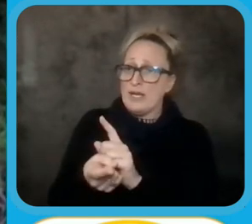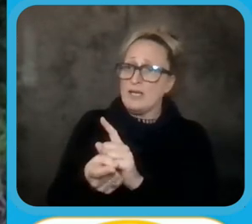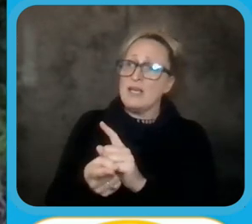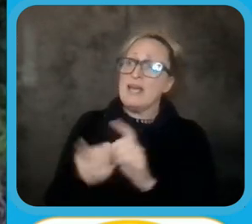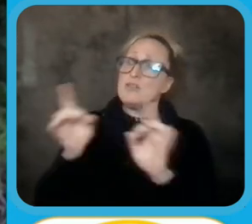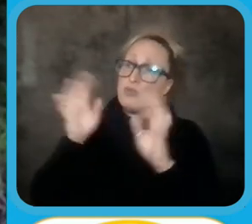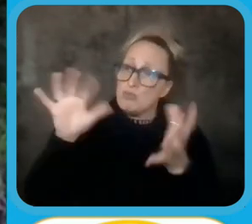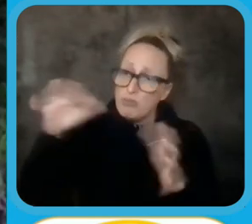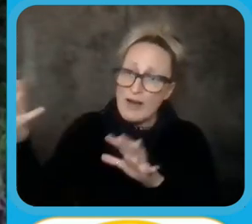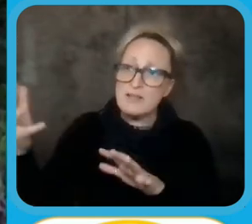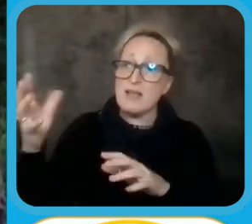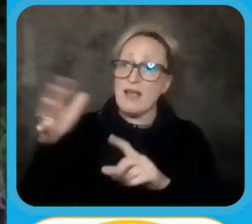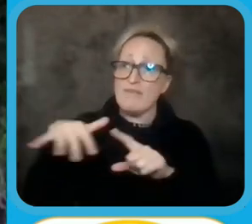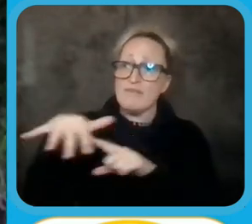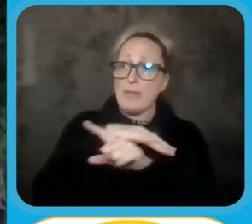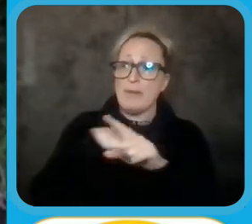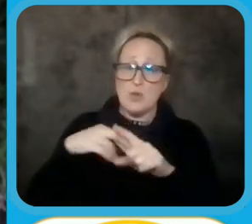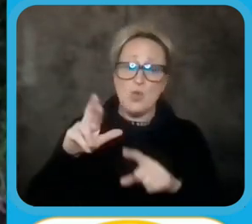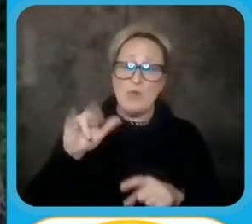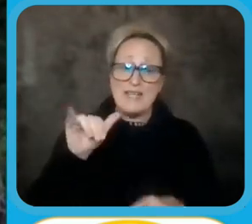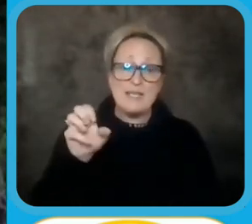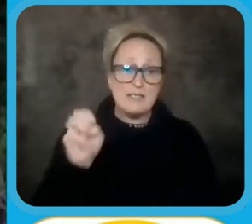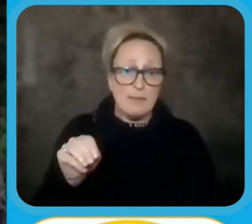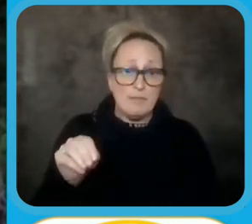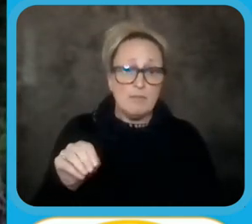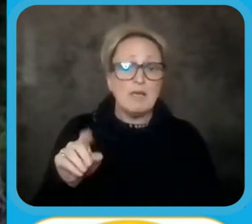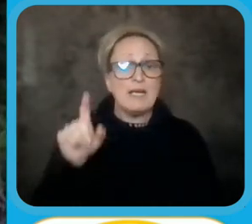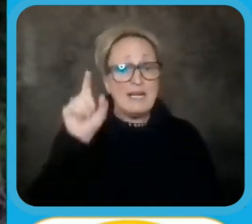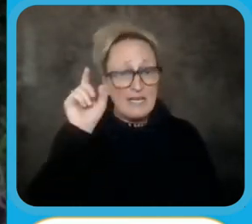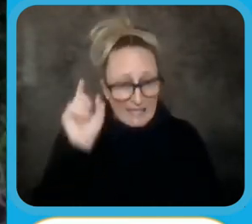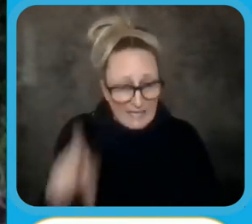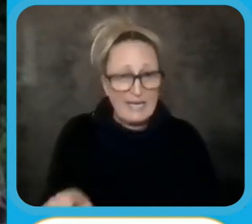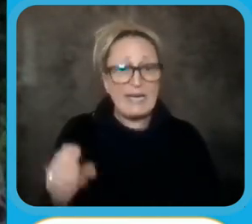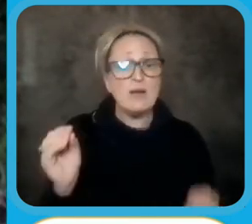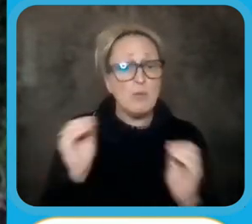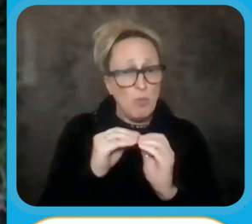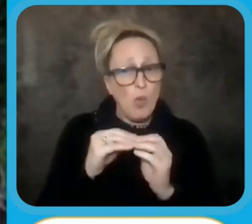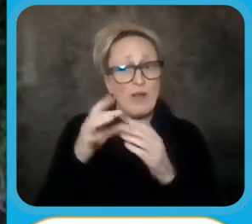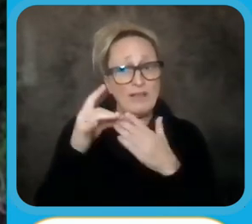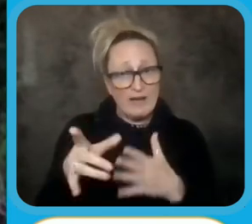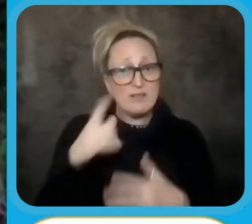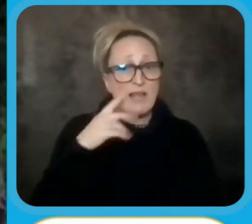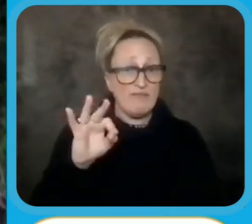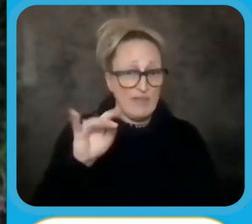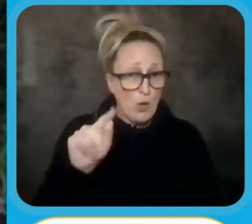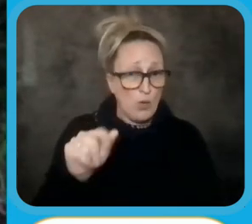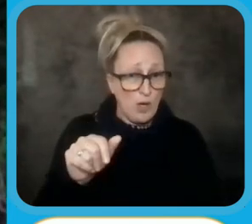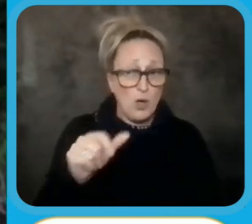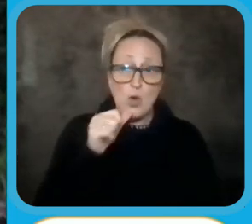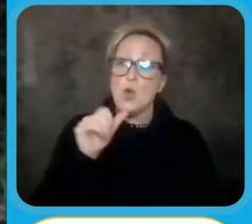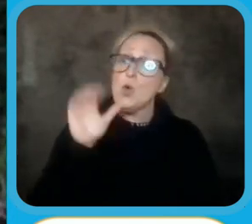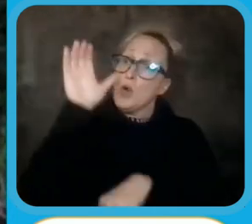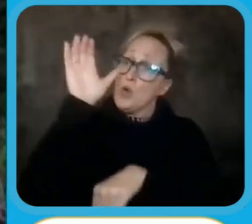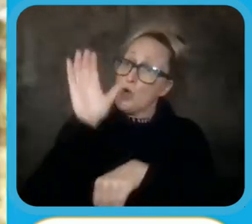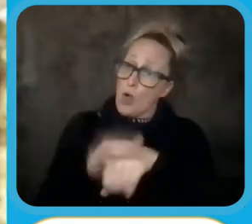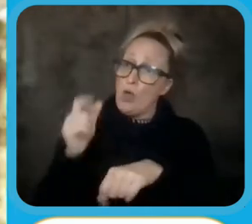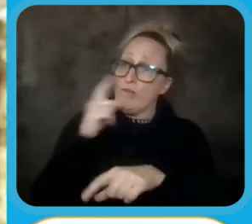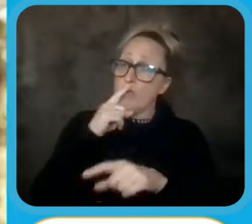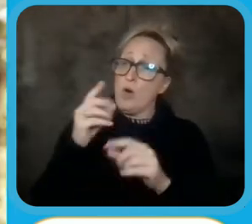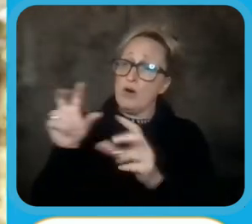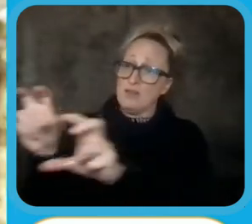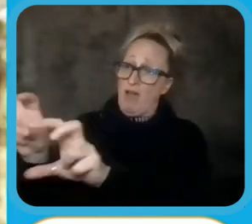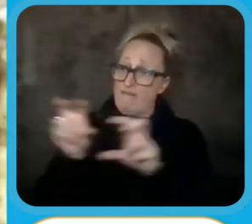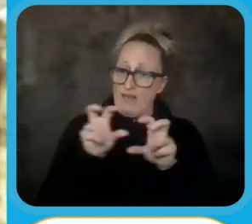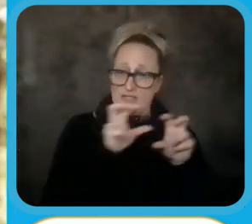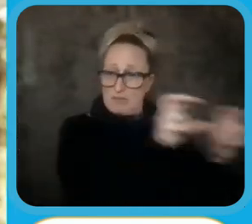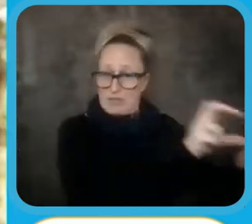crisis and environmental racism. We need more leaders like Fiona who call for divestment. This year